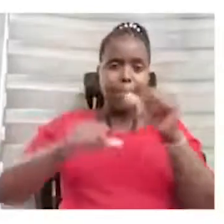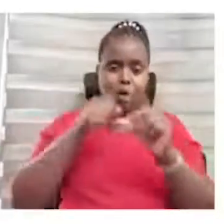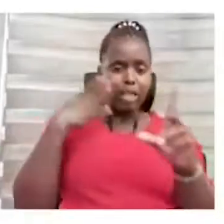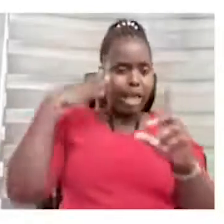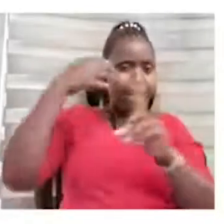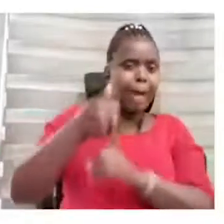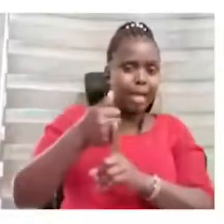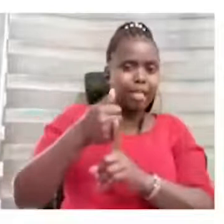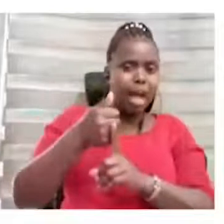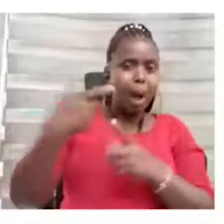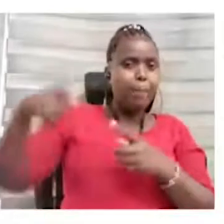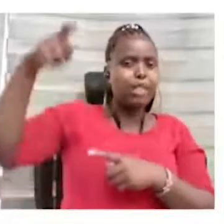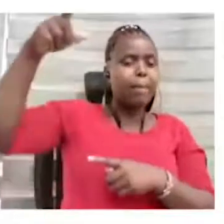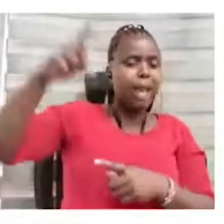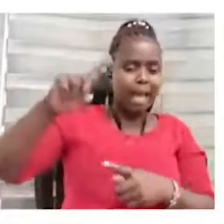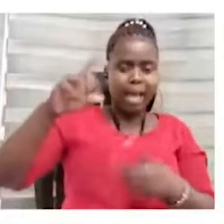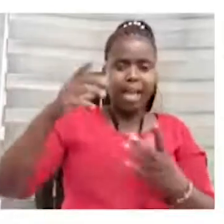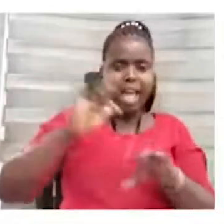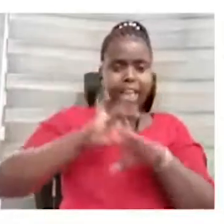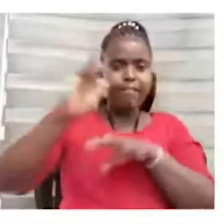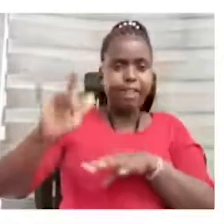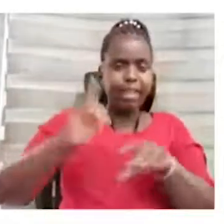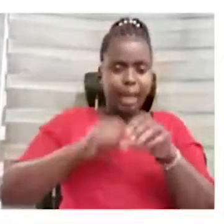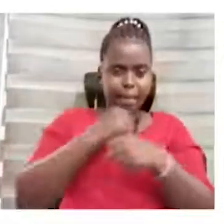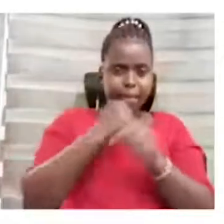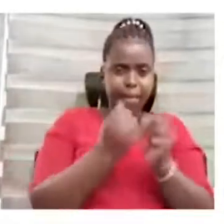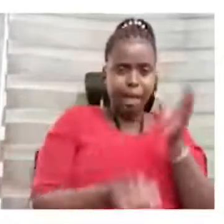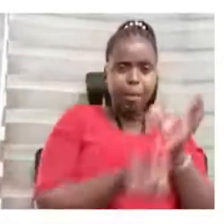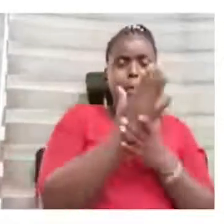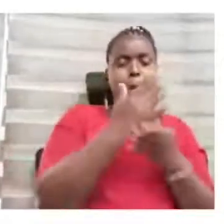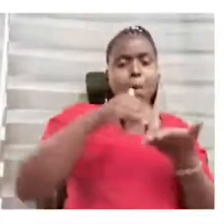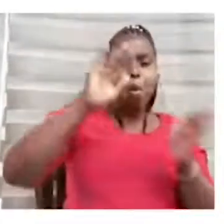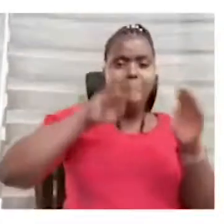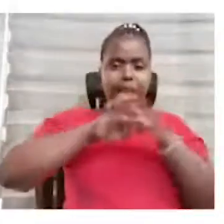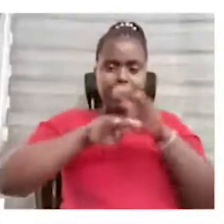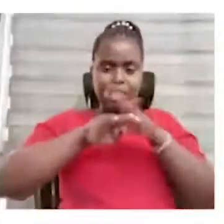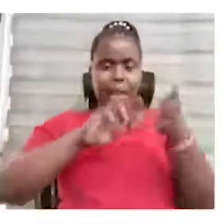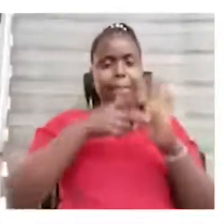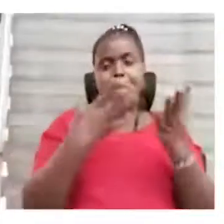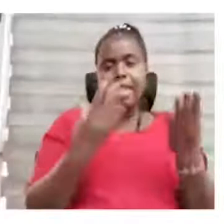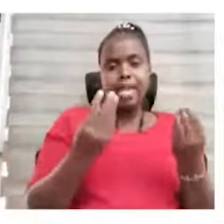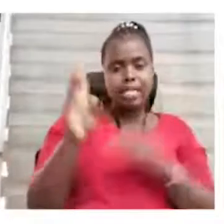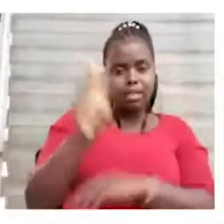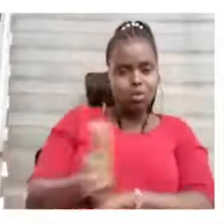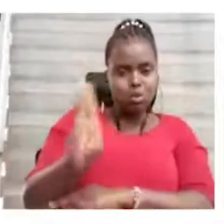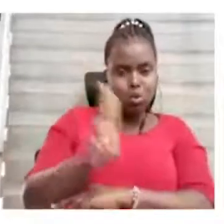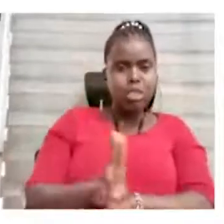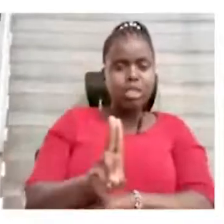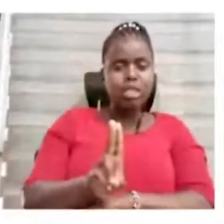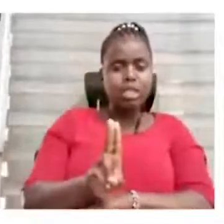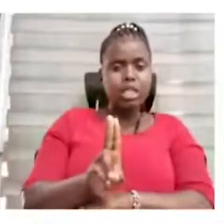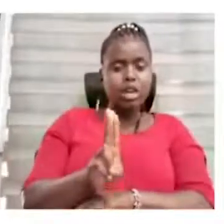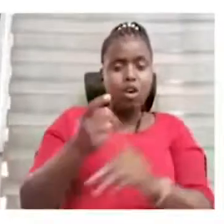effect. When we make products more accessible, they become also easier to use for many more people.